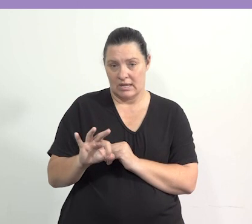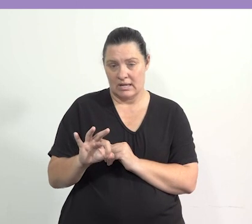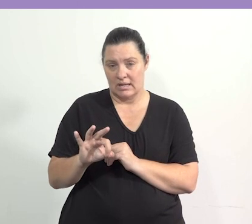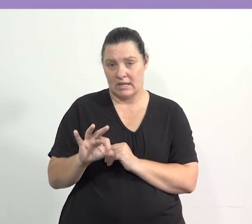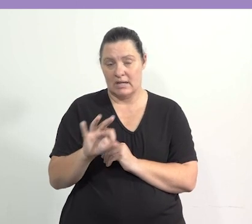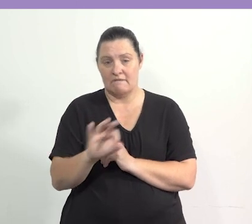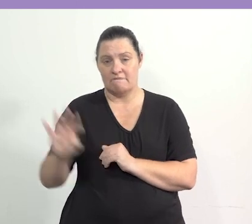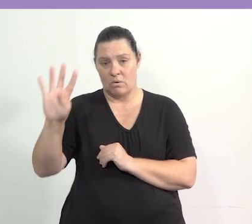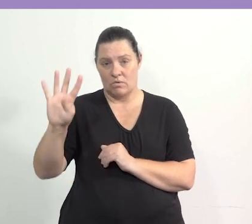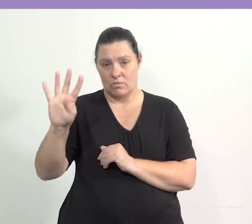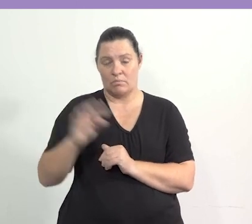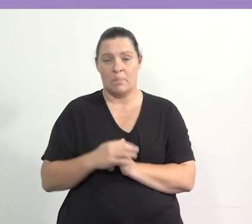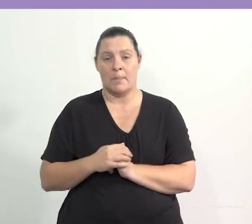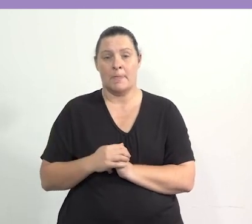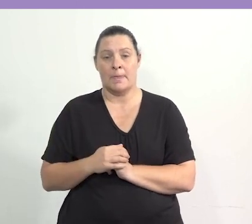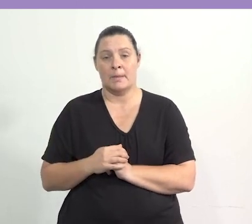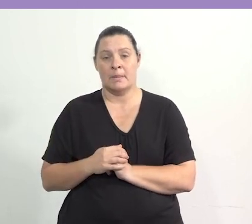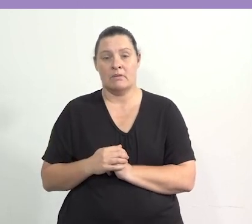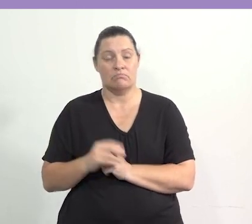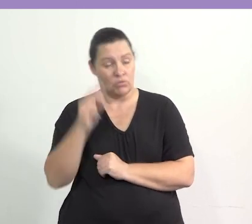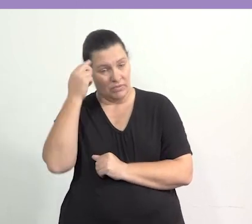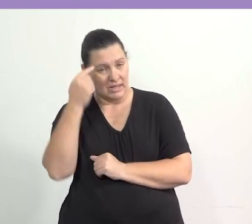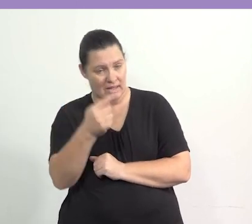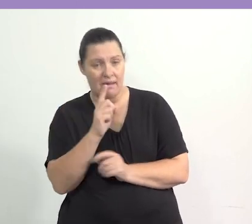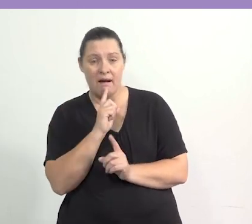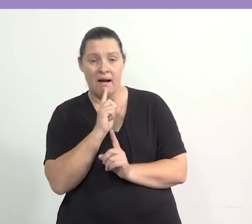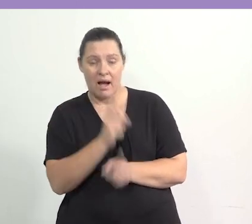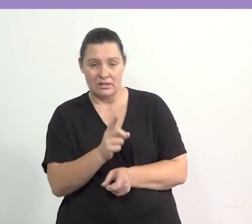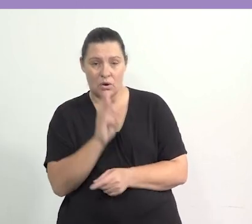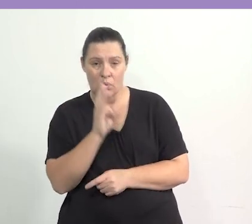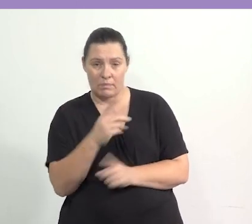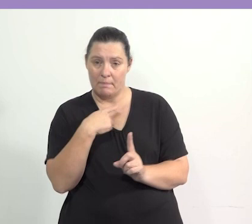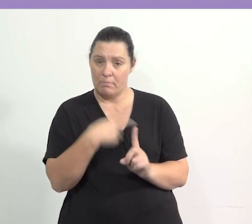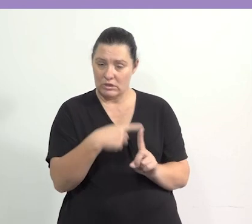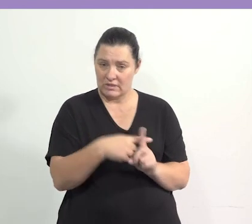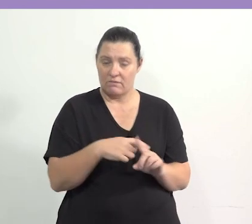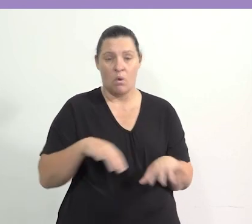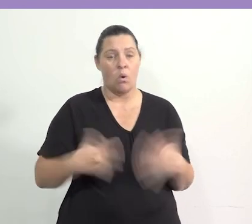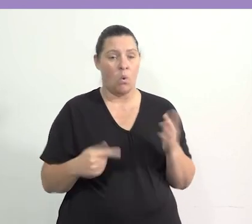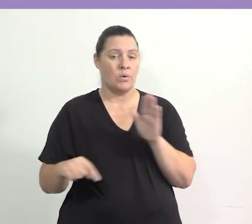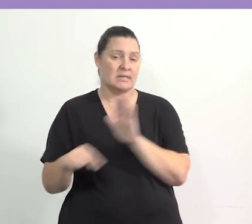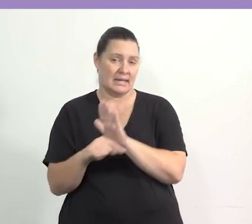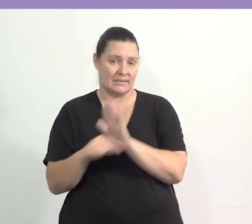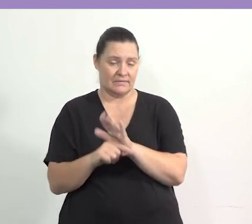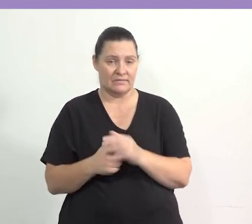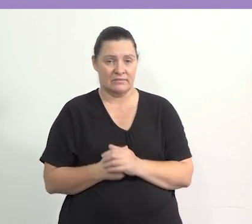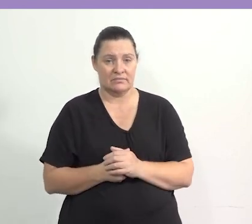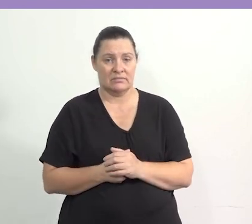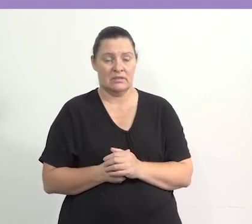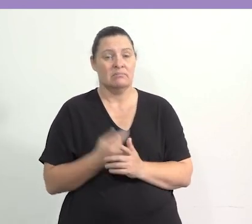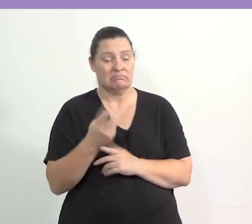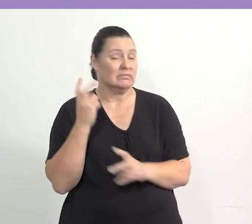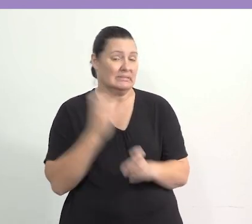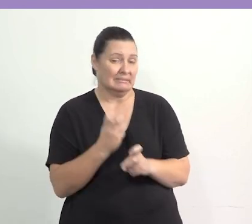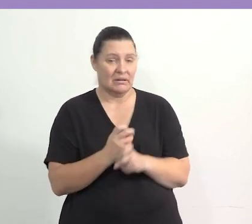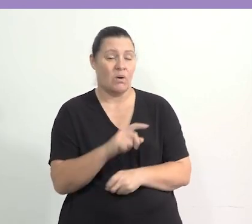to the exponent 4. Now, do you think the answer will be positive or negative? This one